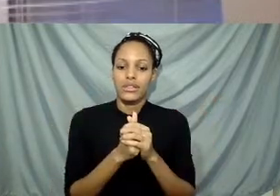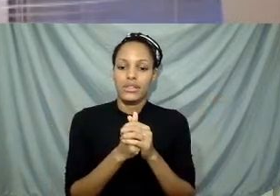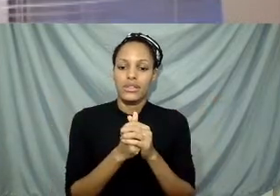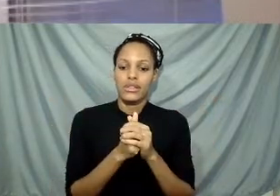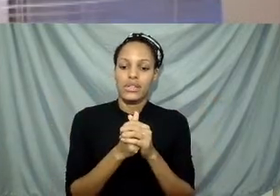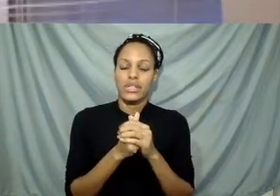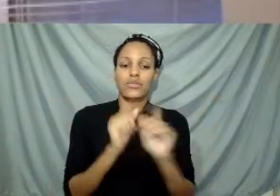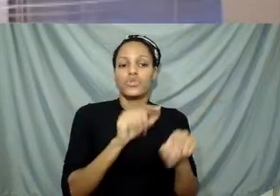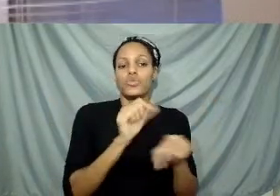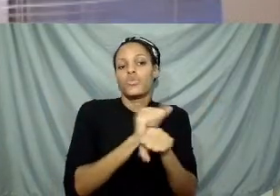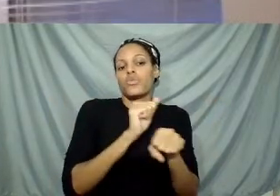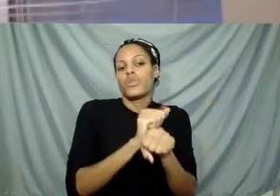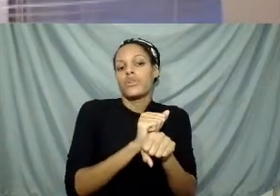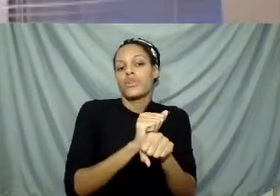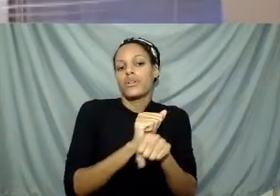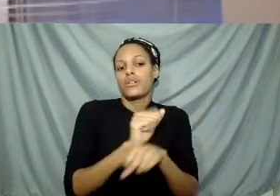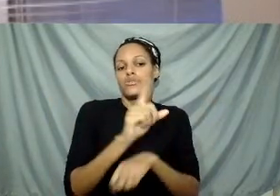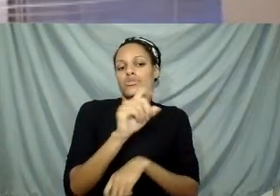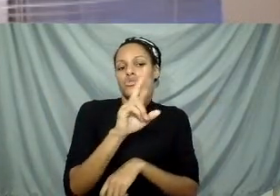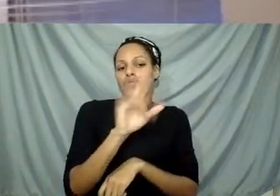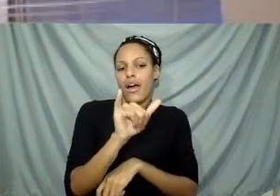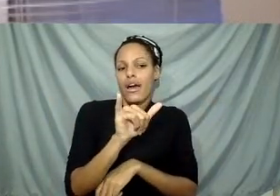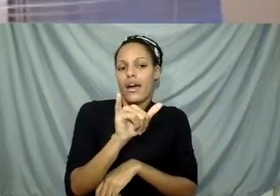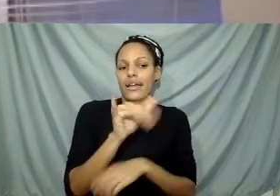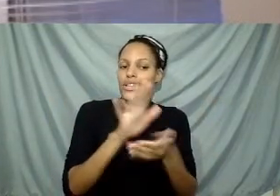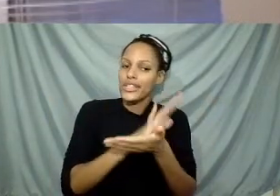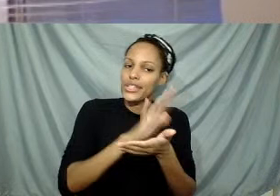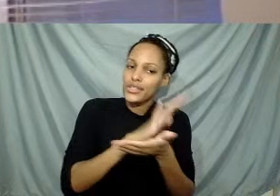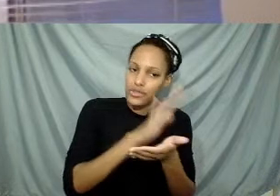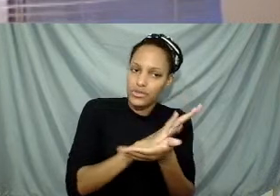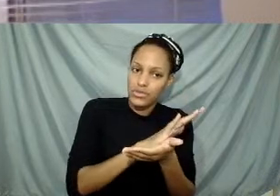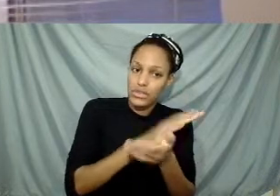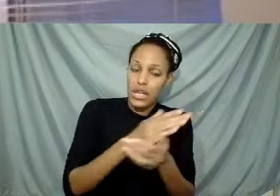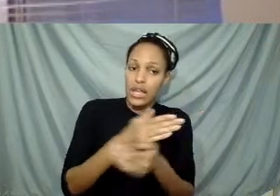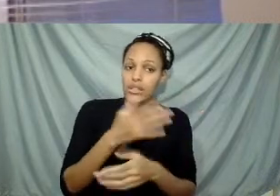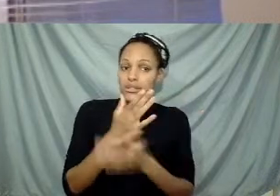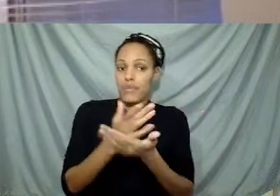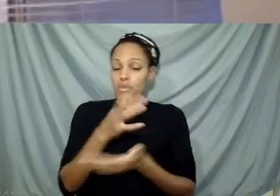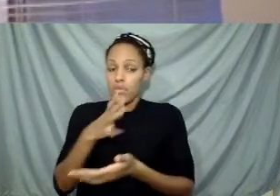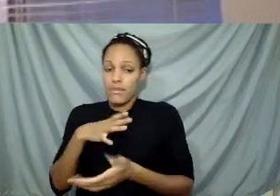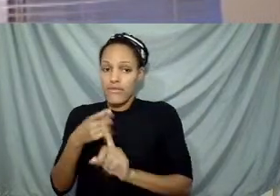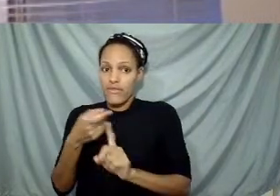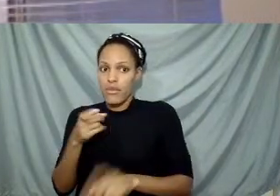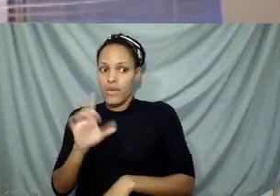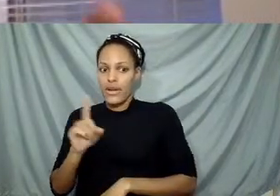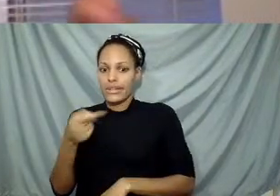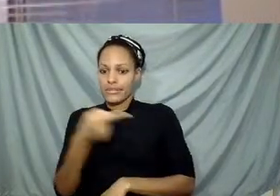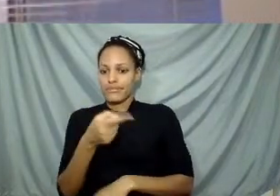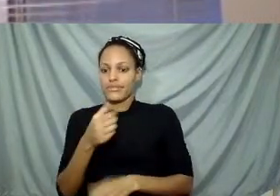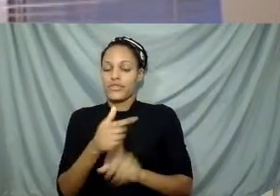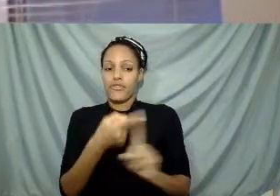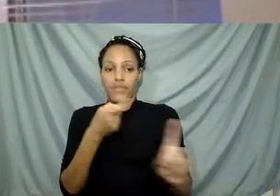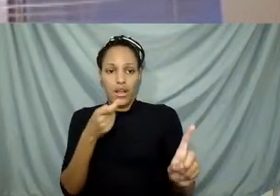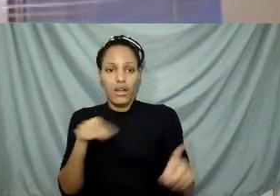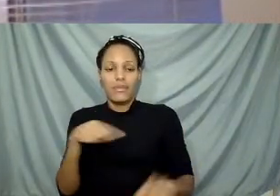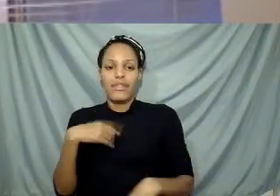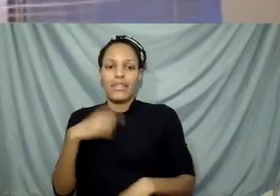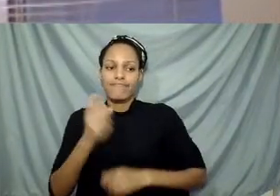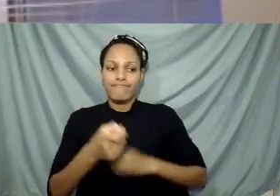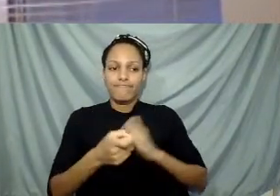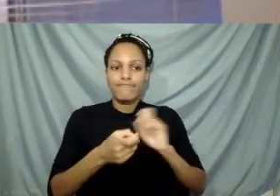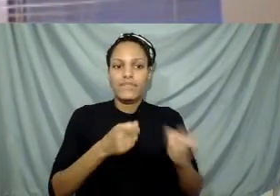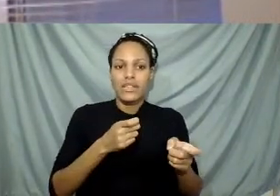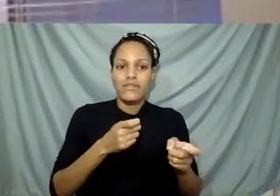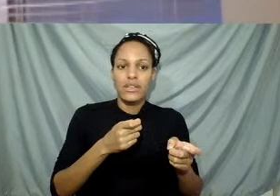were some women in Aiken, South Carolina, where he was from, that gave him the nuts and bolts of the